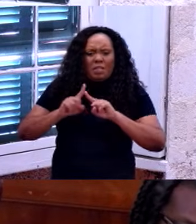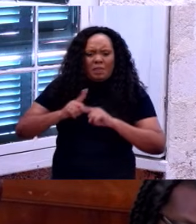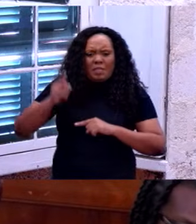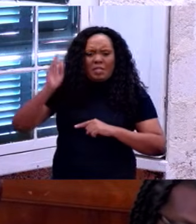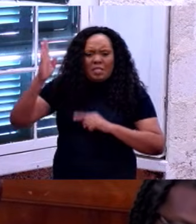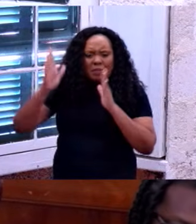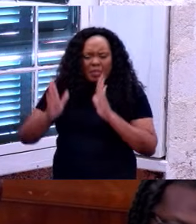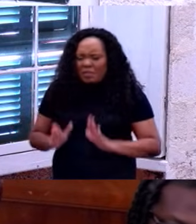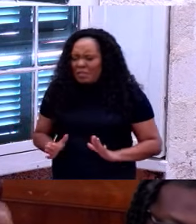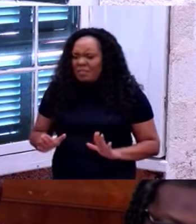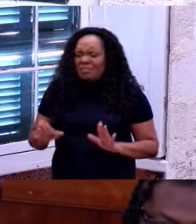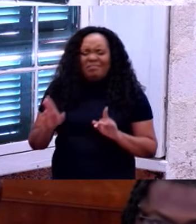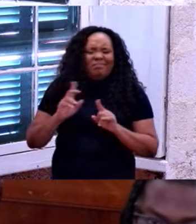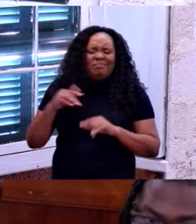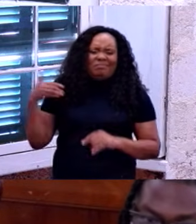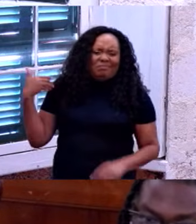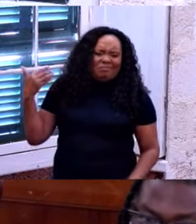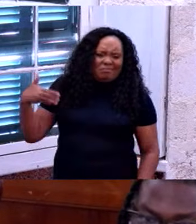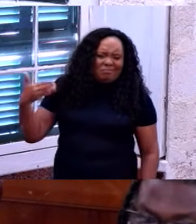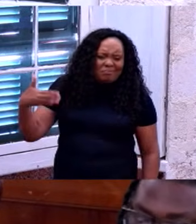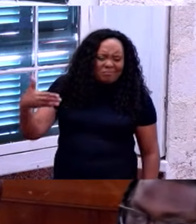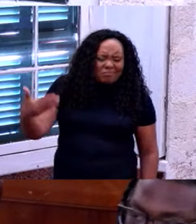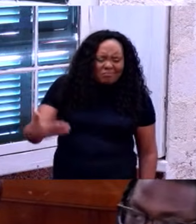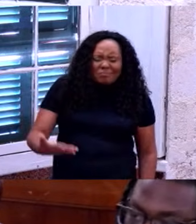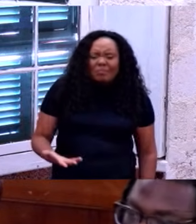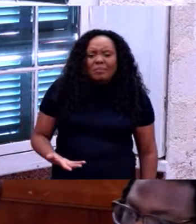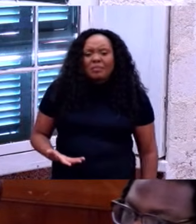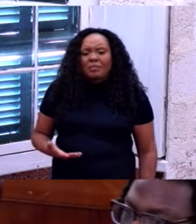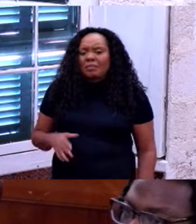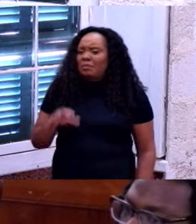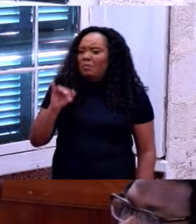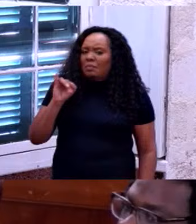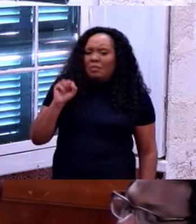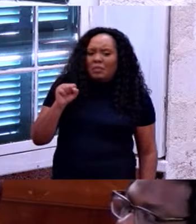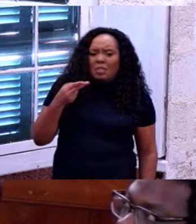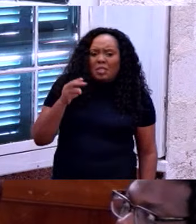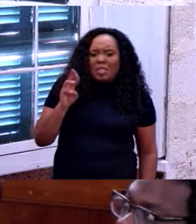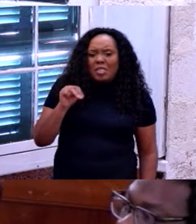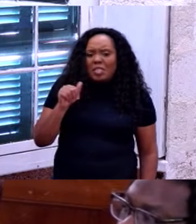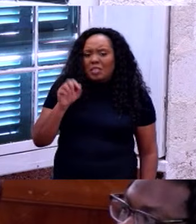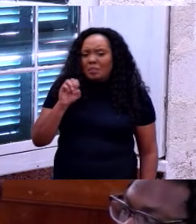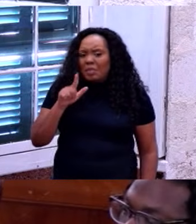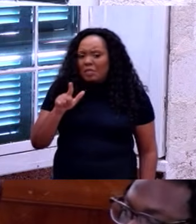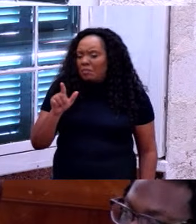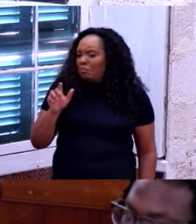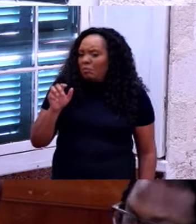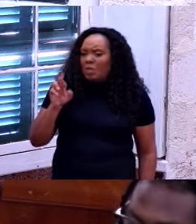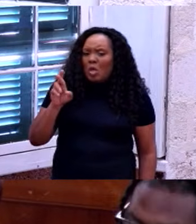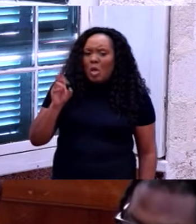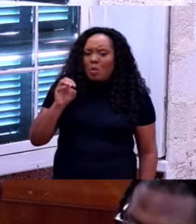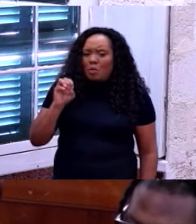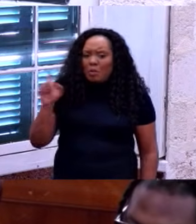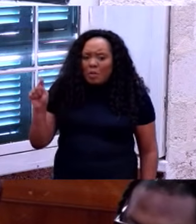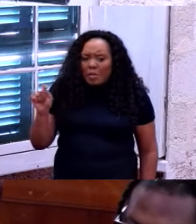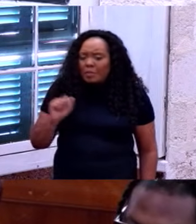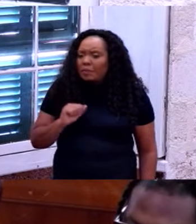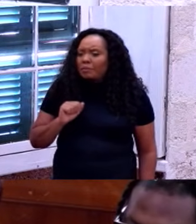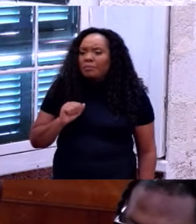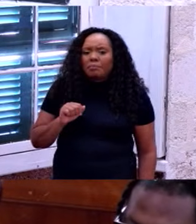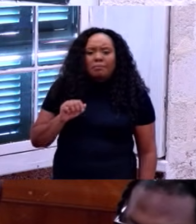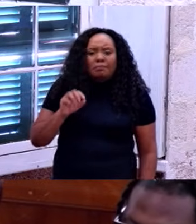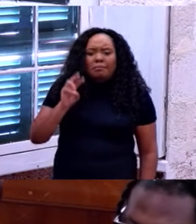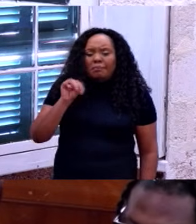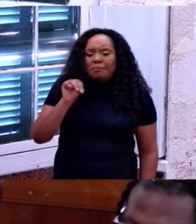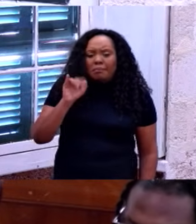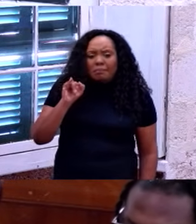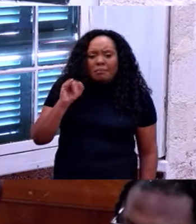Bowden, Lawson Weeks, Ishmael Roy, Michael Carrington, and even the current speaker, Mr. Arthur Holder, have